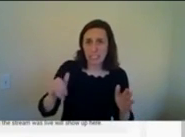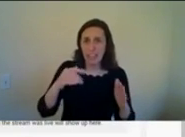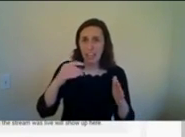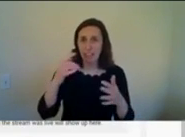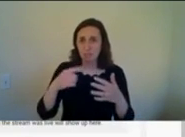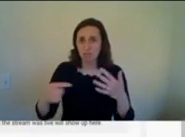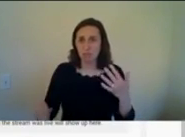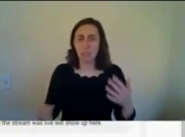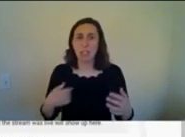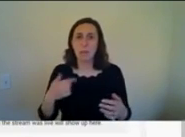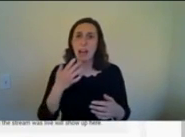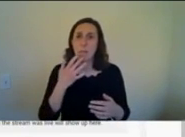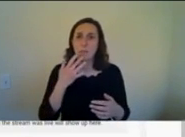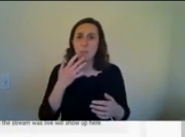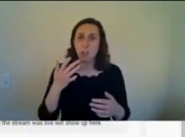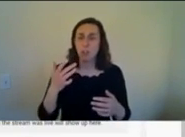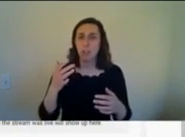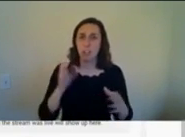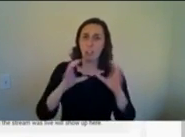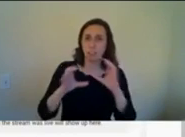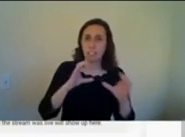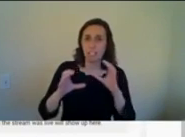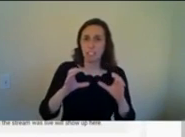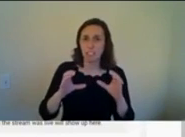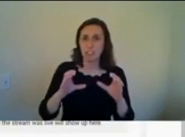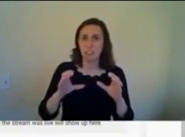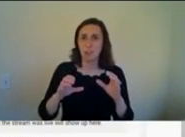prefer the conversation over the machine doing it.